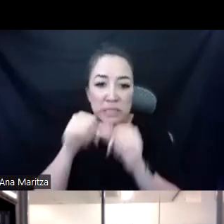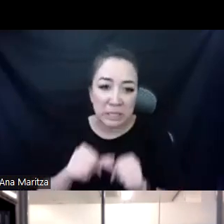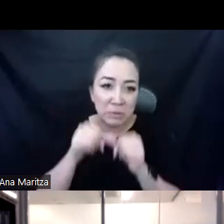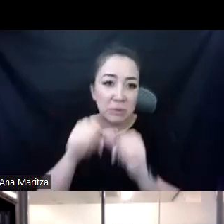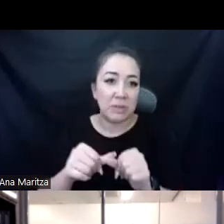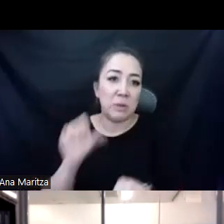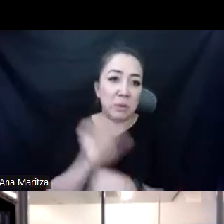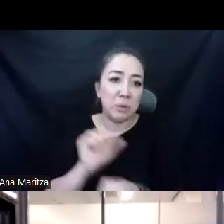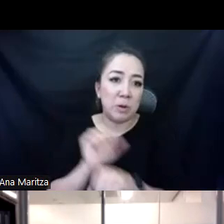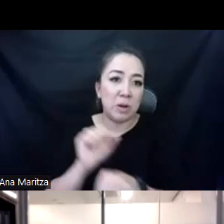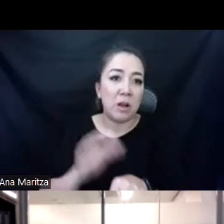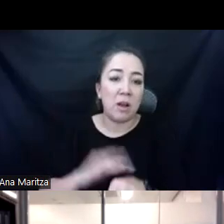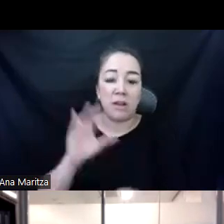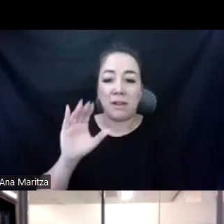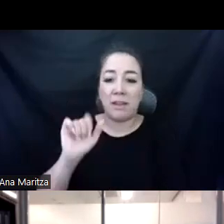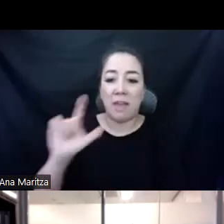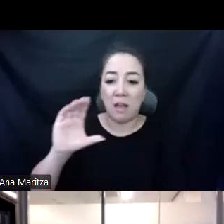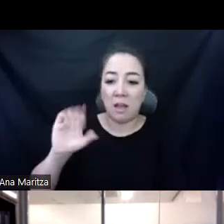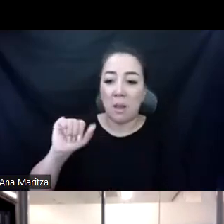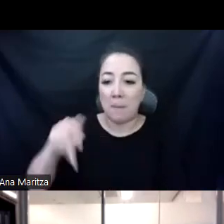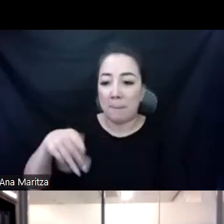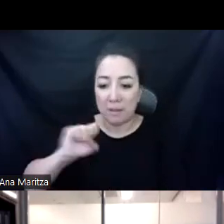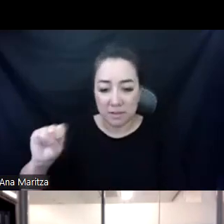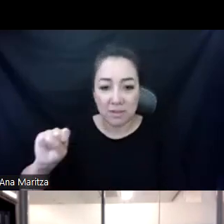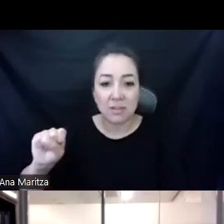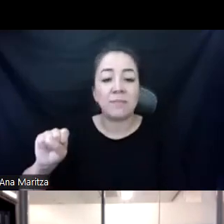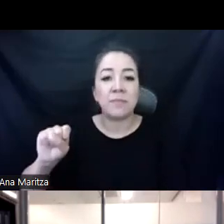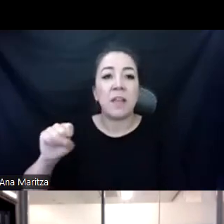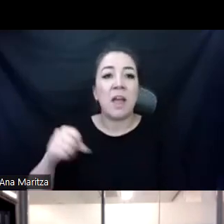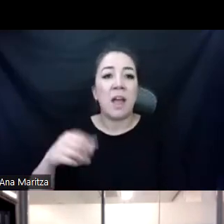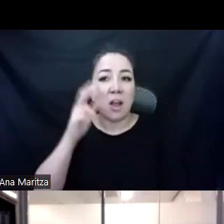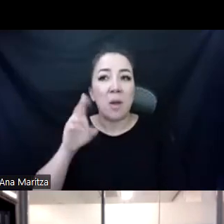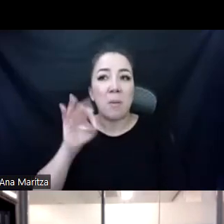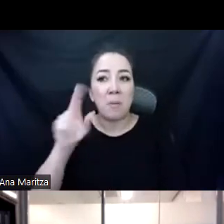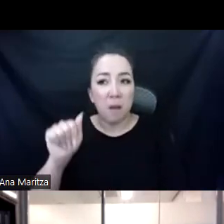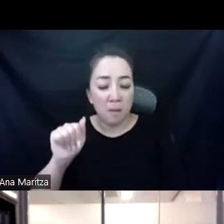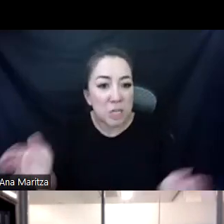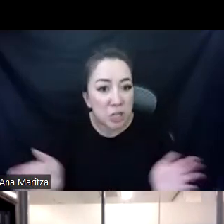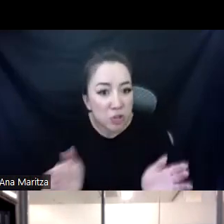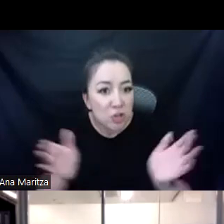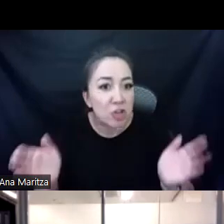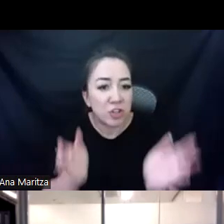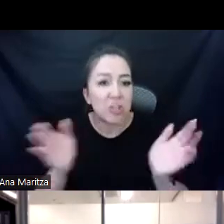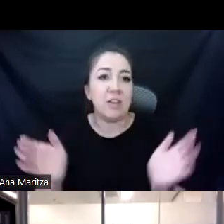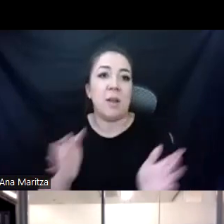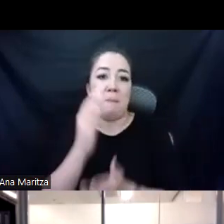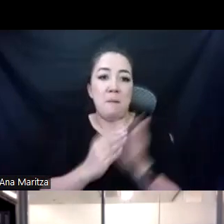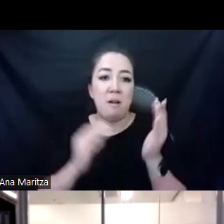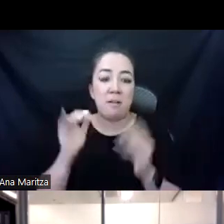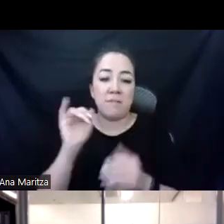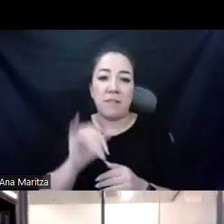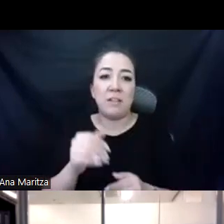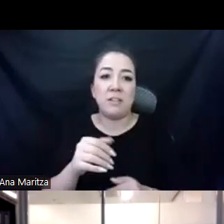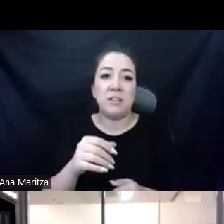work on Cal Compass. I heard Barbara encouraging a part of that to